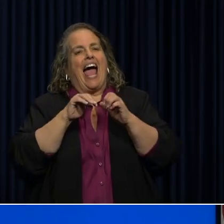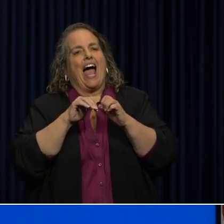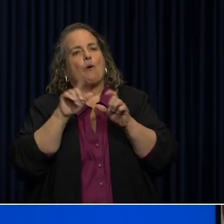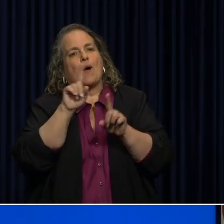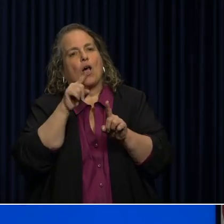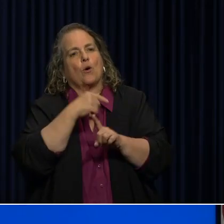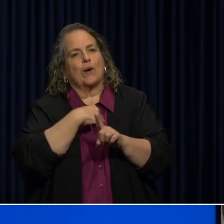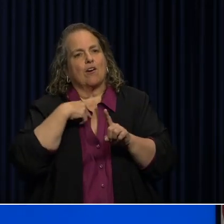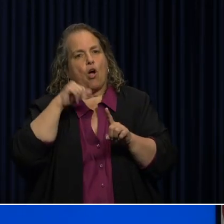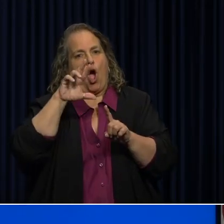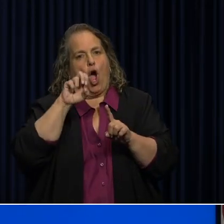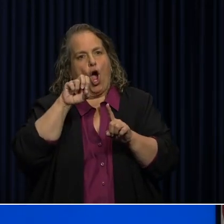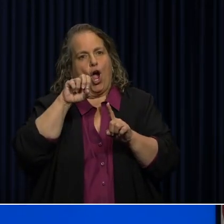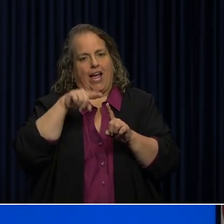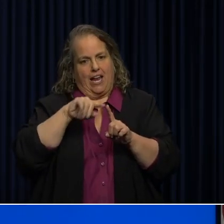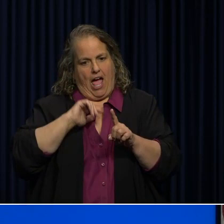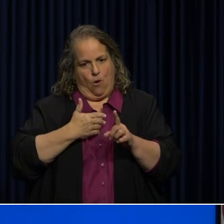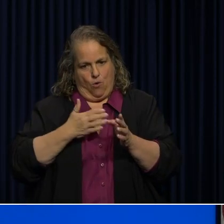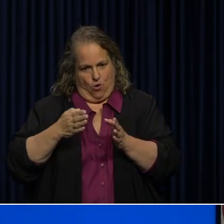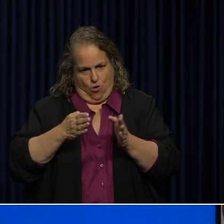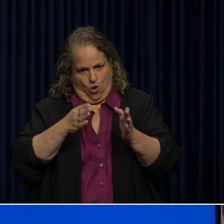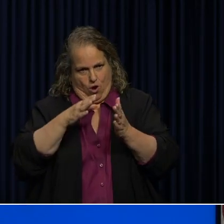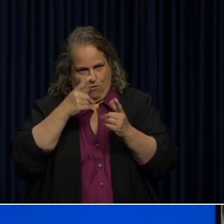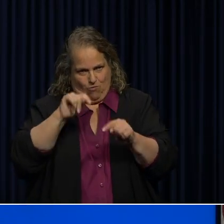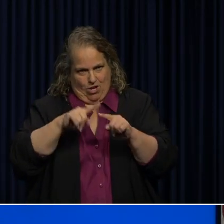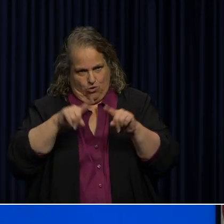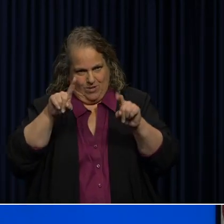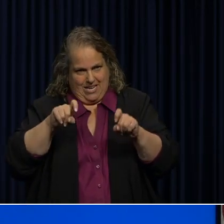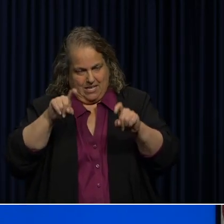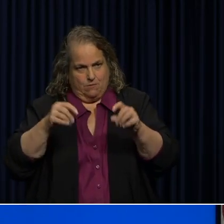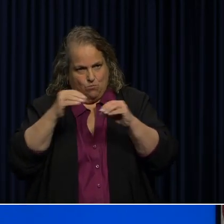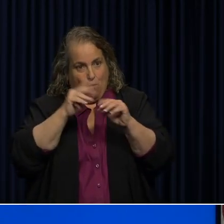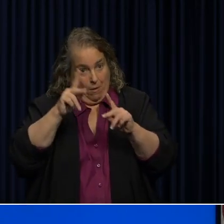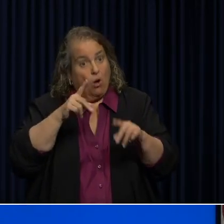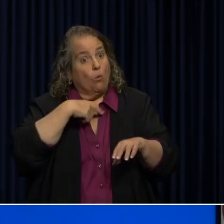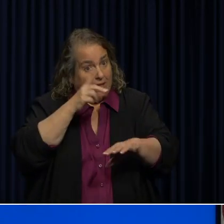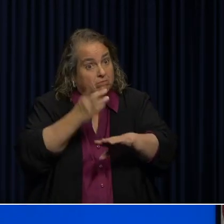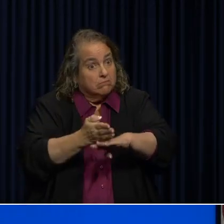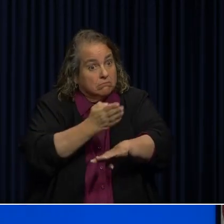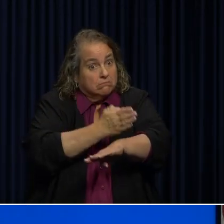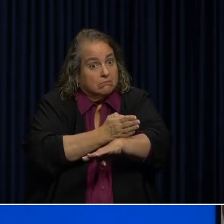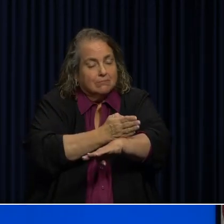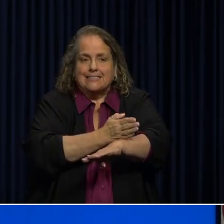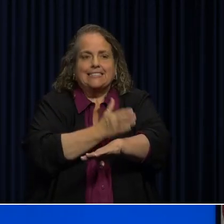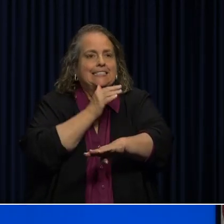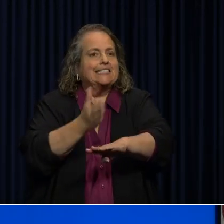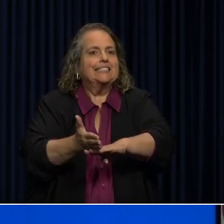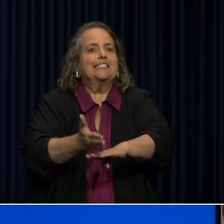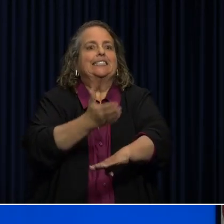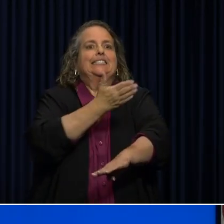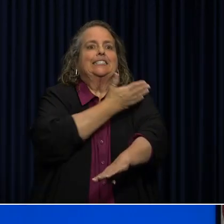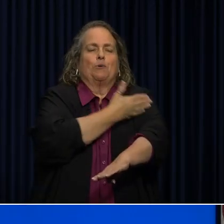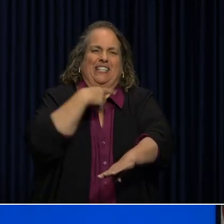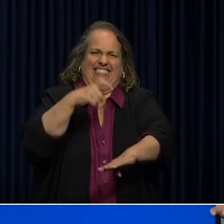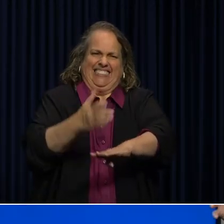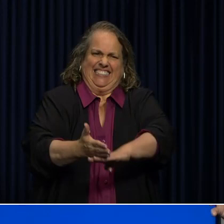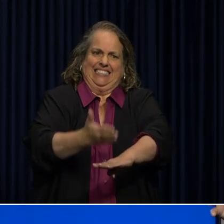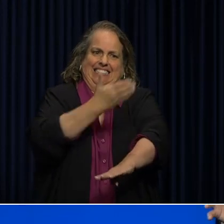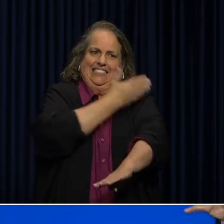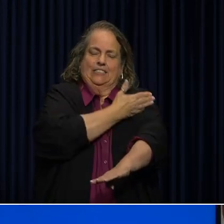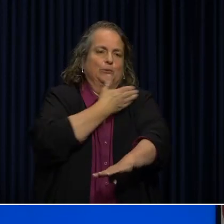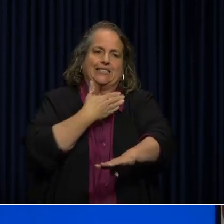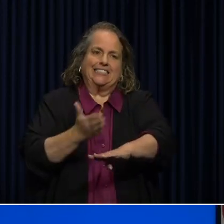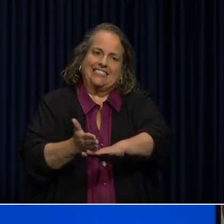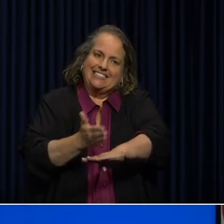capacity has increased dramatically in what we were able to do, though it's got to be fully deployed. But we have a long way to go